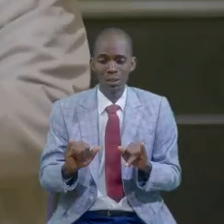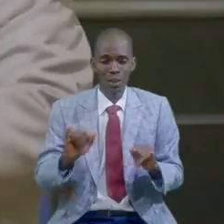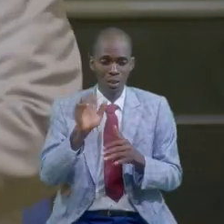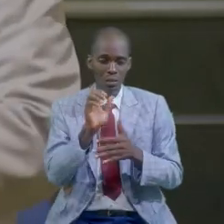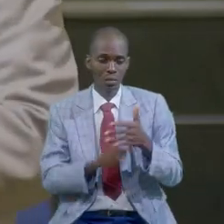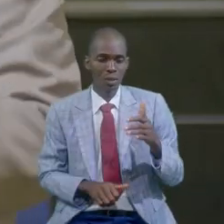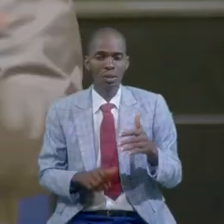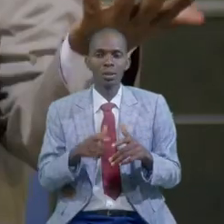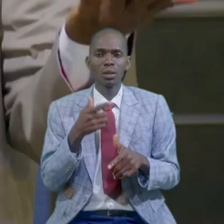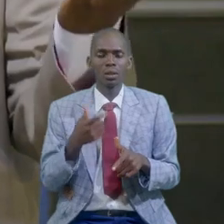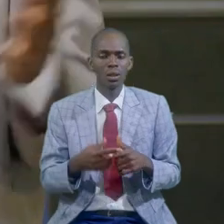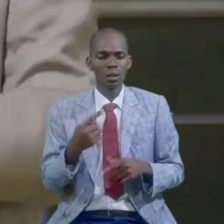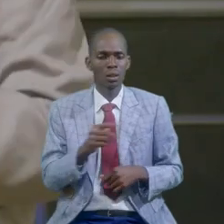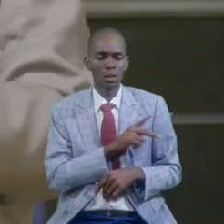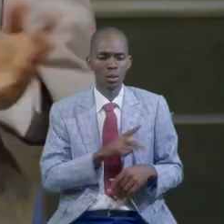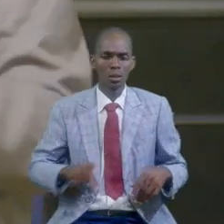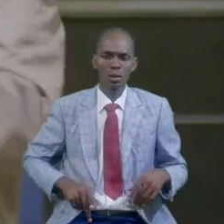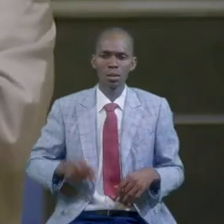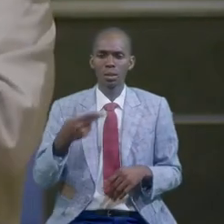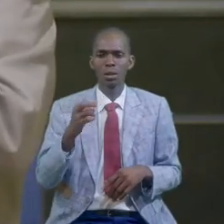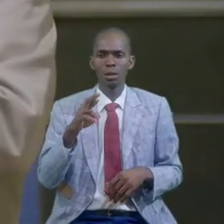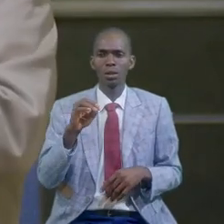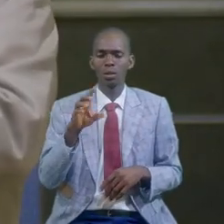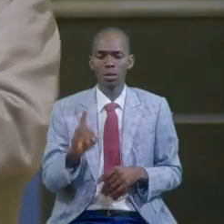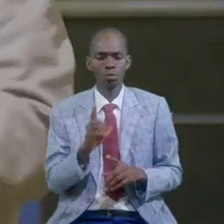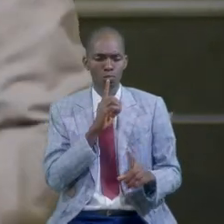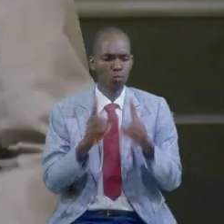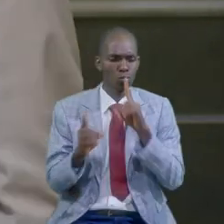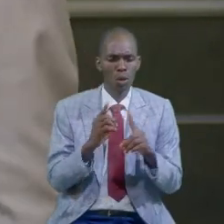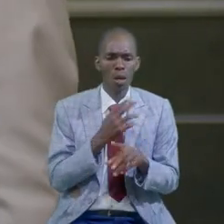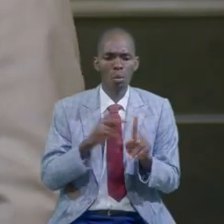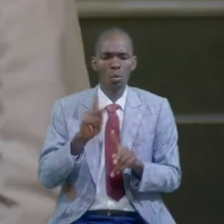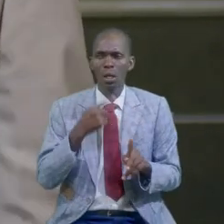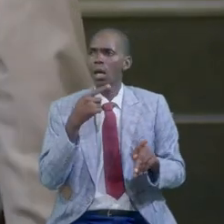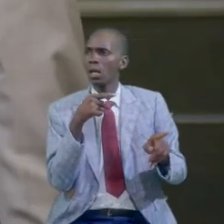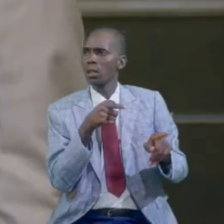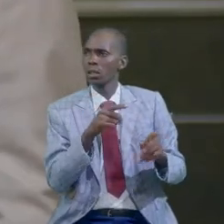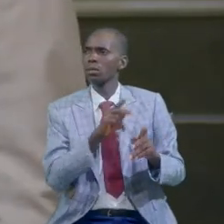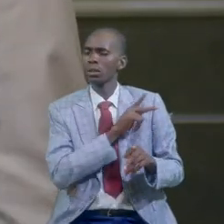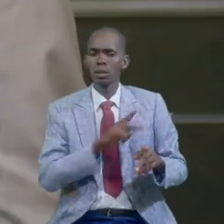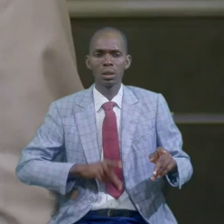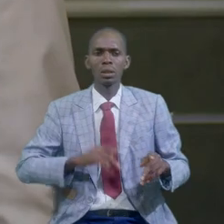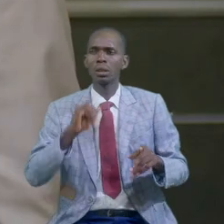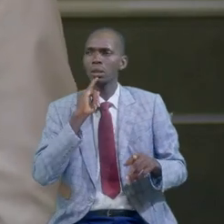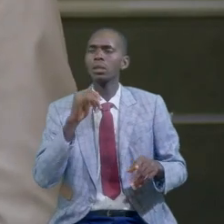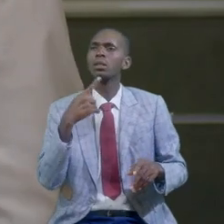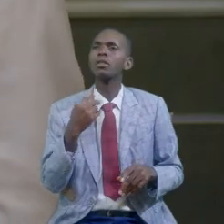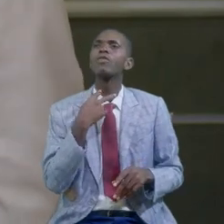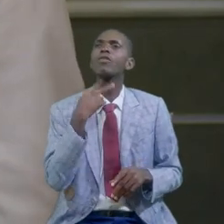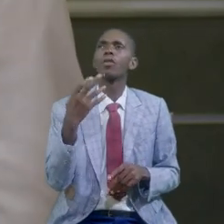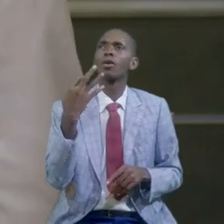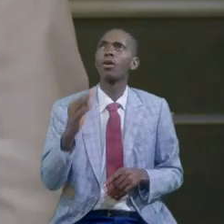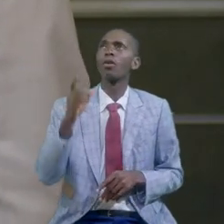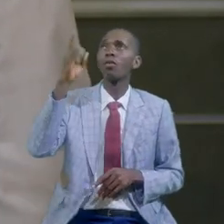the king. And then he spoke and people said, it's the voice of God an angel, the angel that got